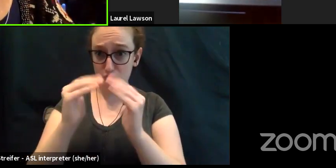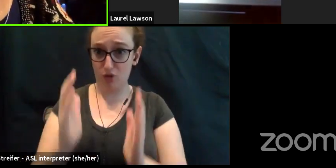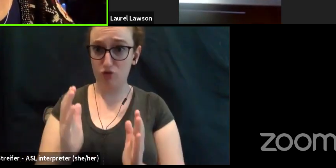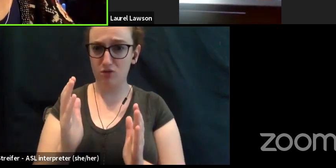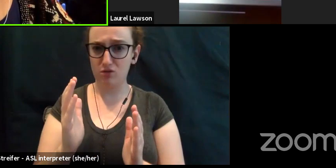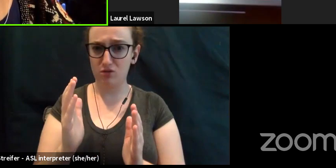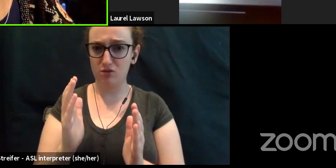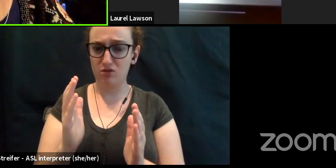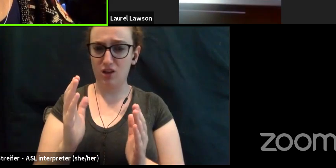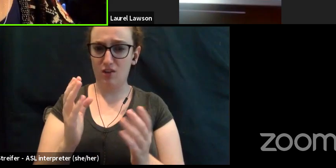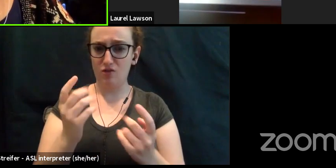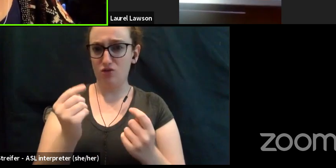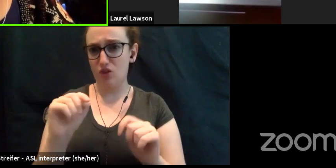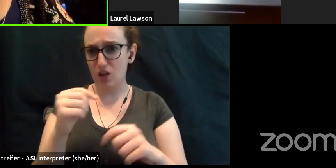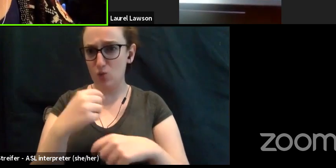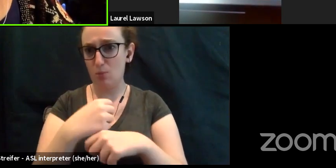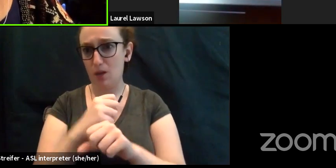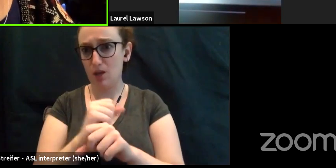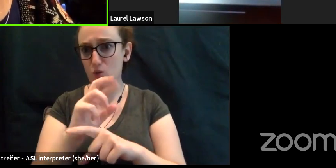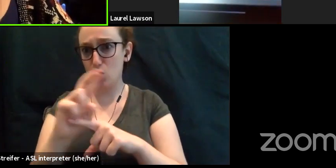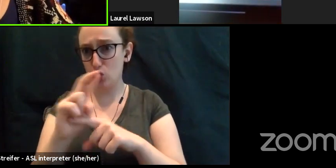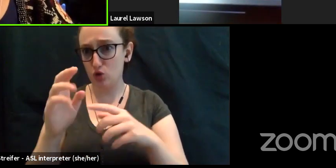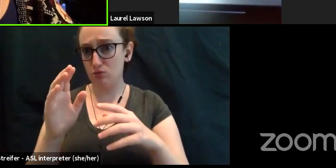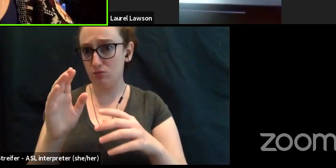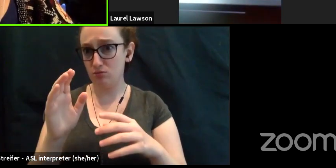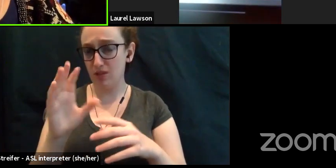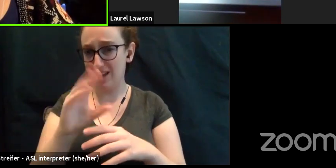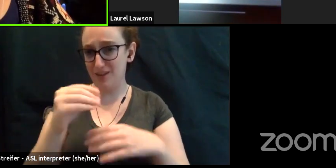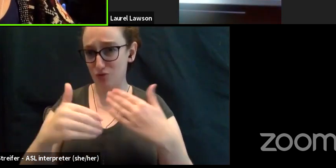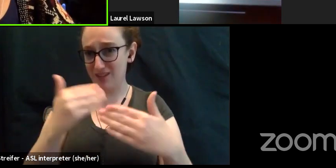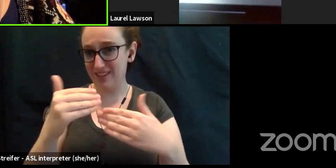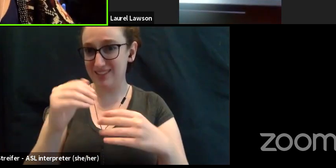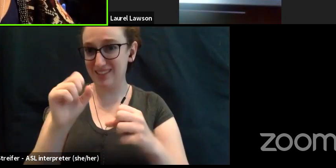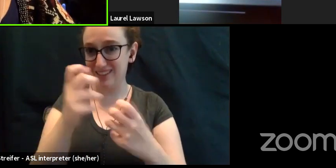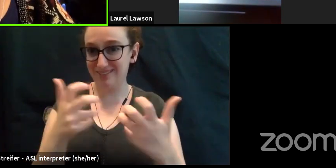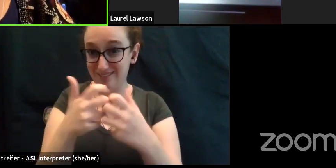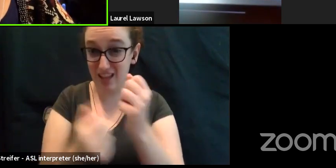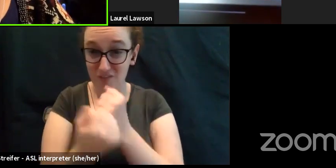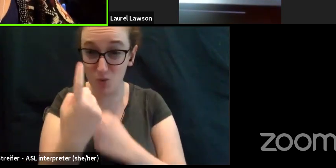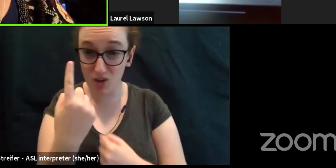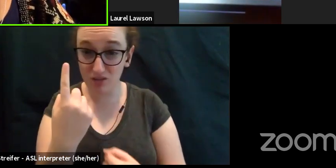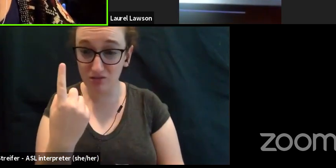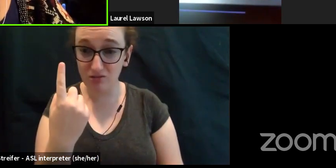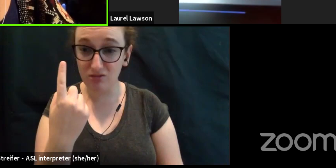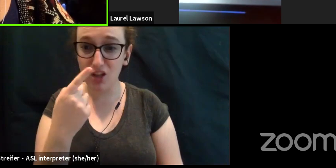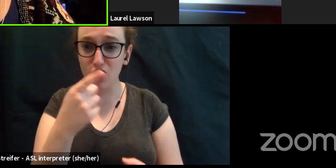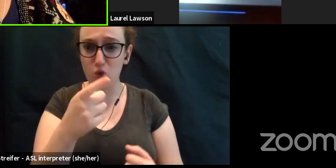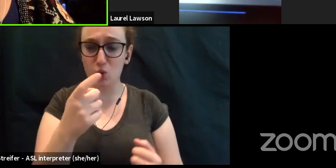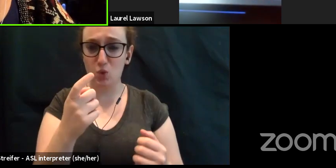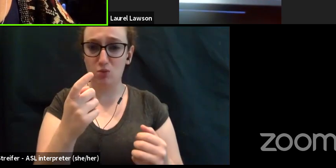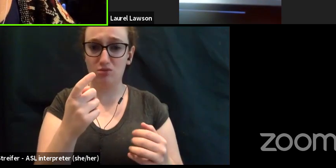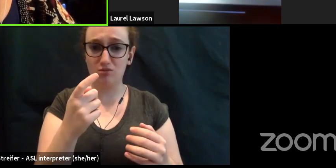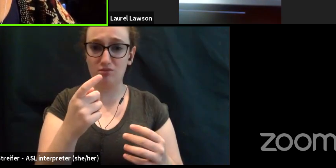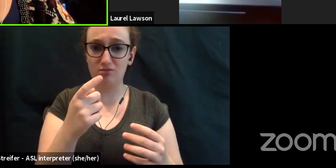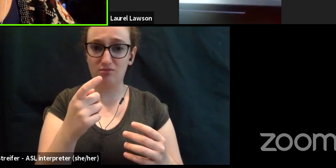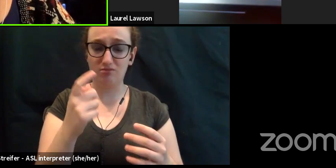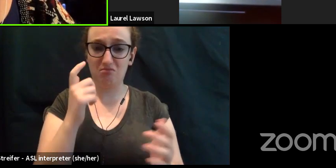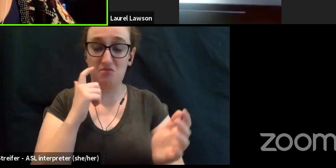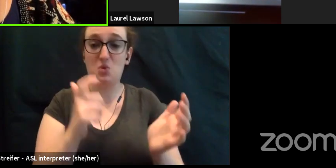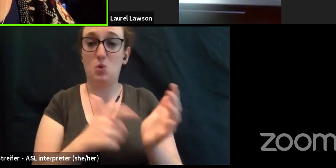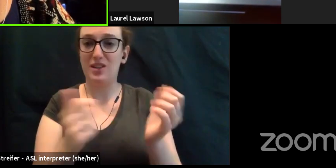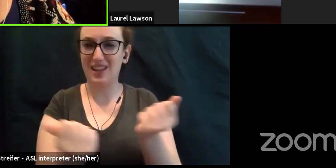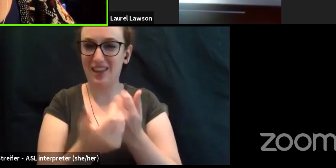rehearsal rooms and process that can handle everyone's unique needs? Have you encountered any unexpected artistic discoveries